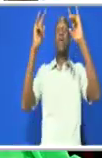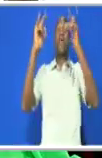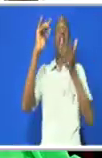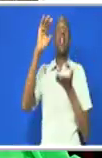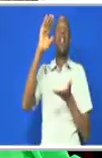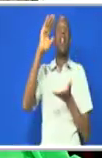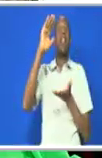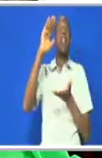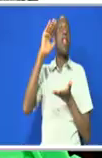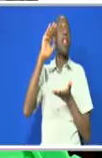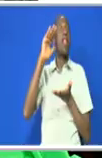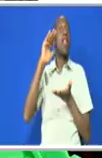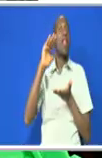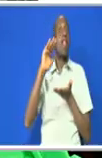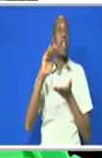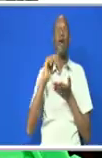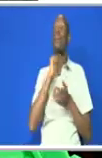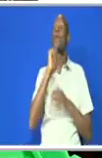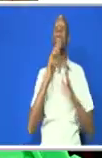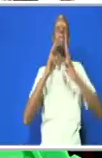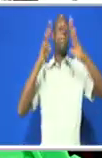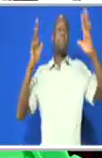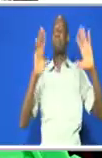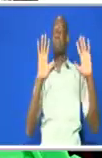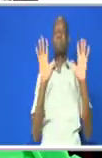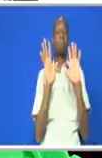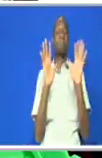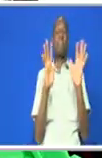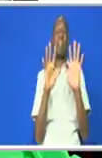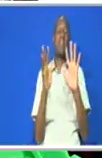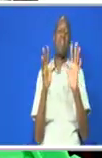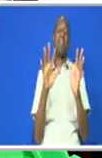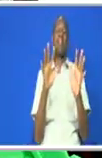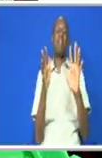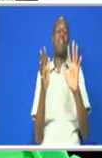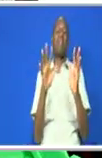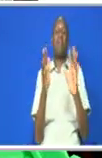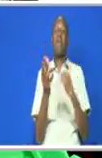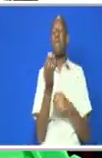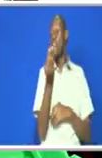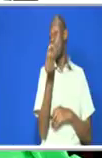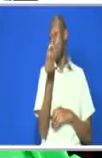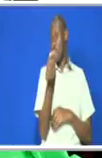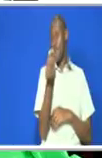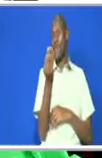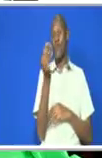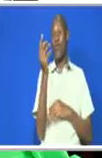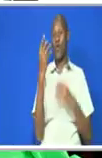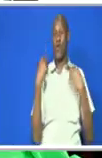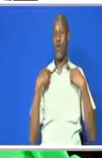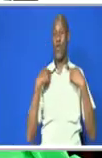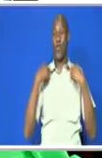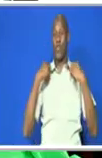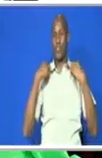as big as it was. Now she has fewer clothes to